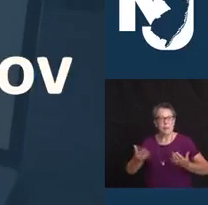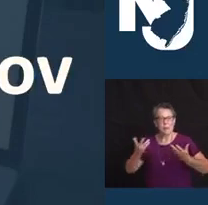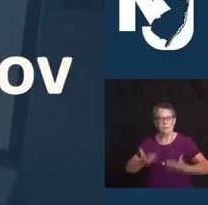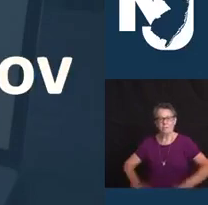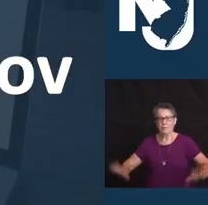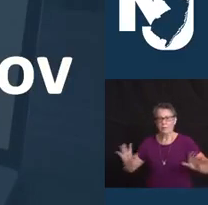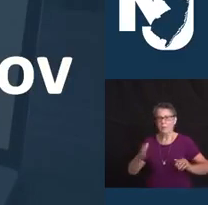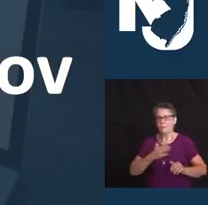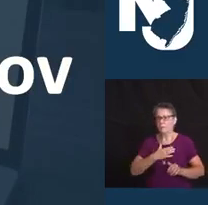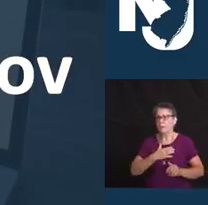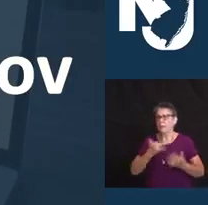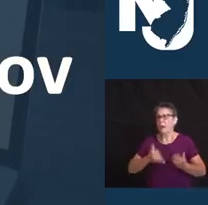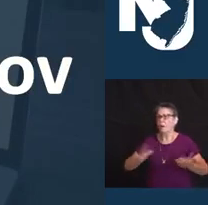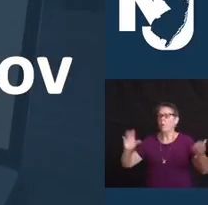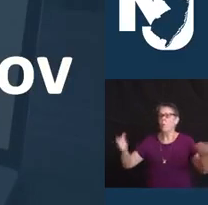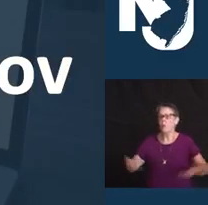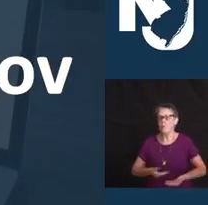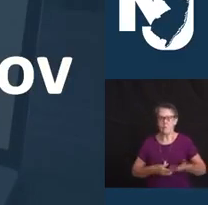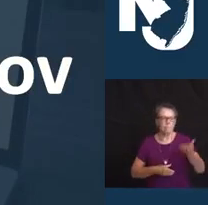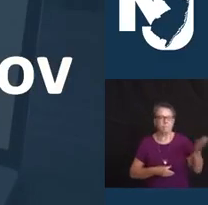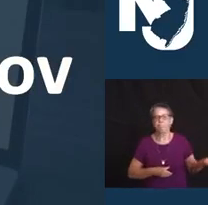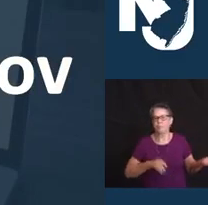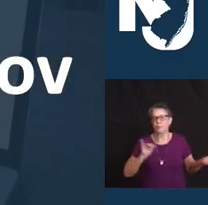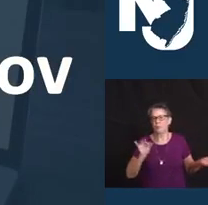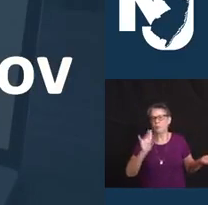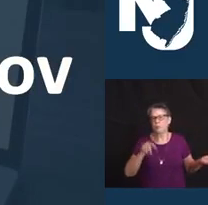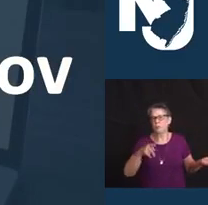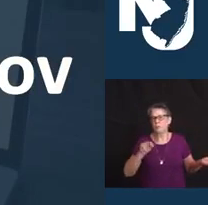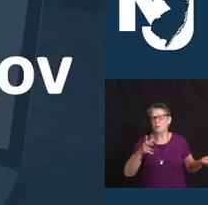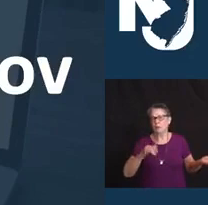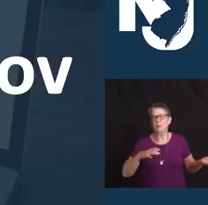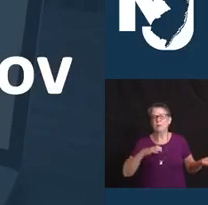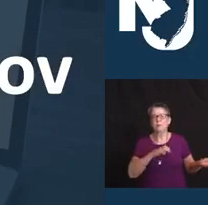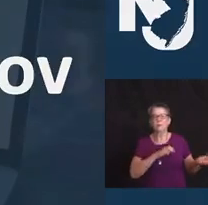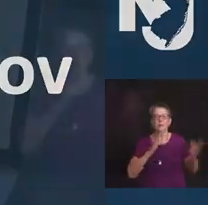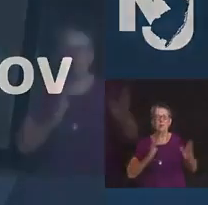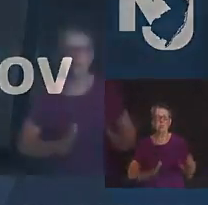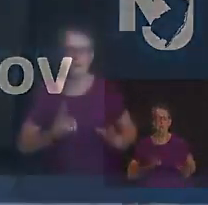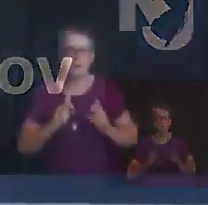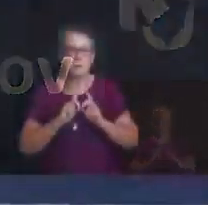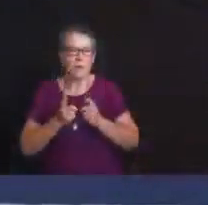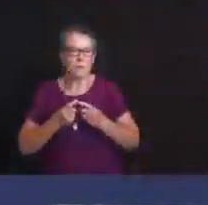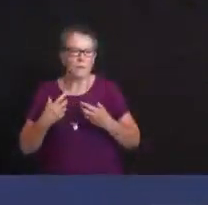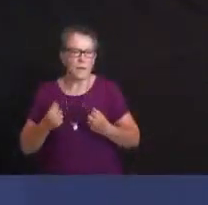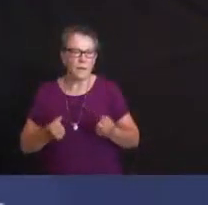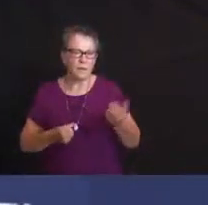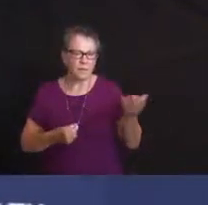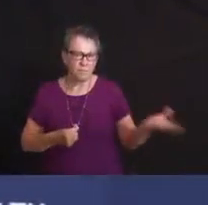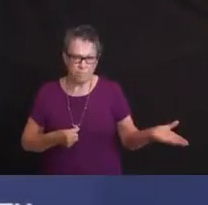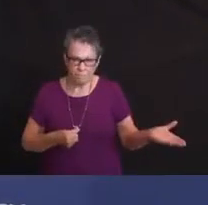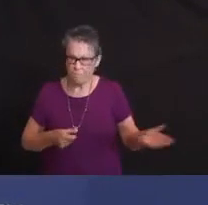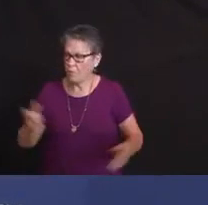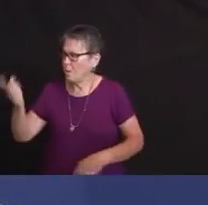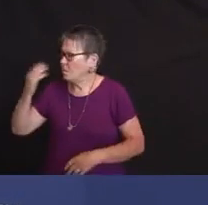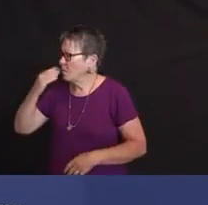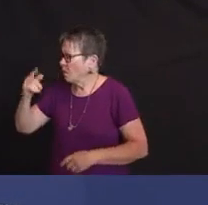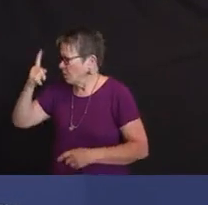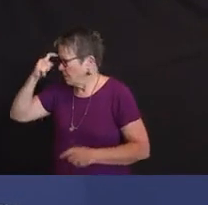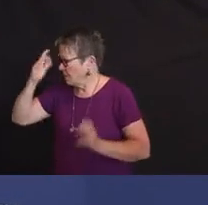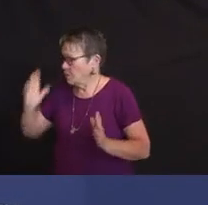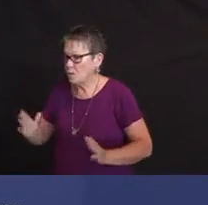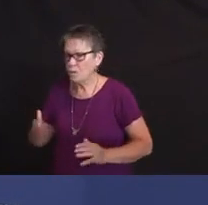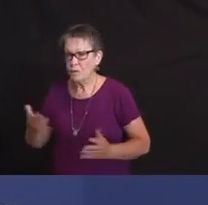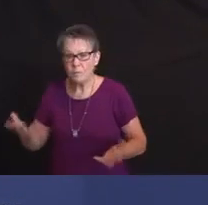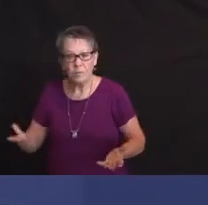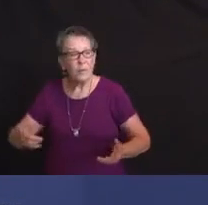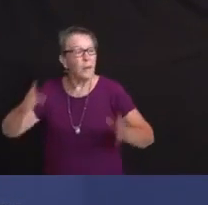who needs no introduction, the Commissioner of the Department of Health, Judy Persicelli. Thank you, Governor, and good afternoon. Today,